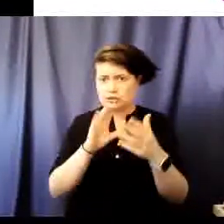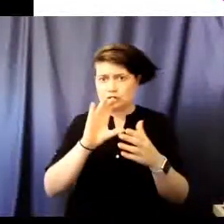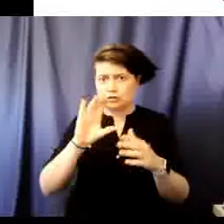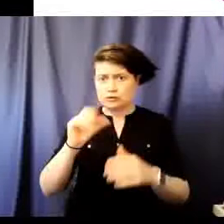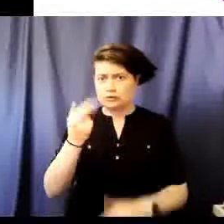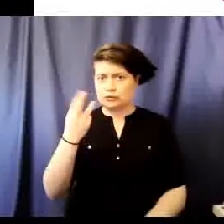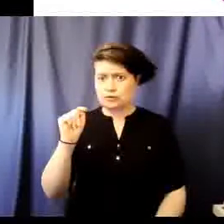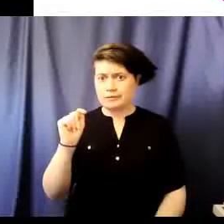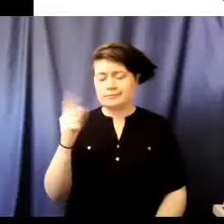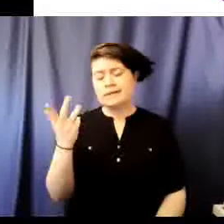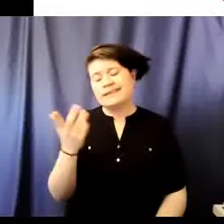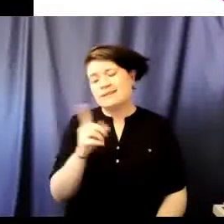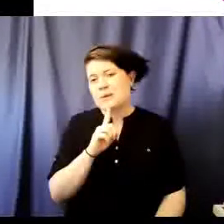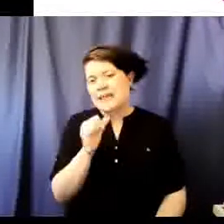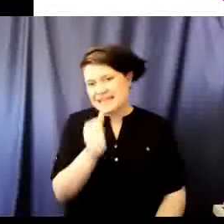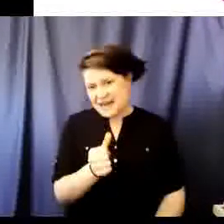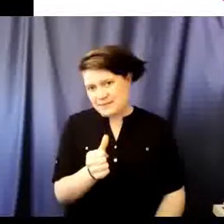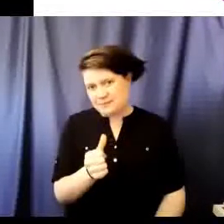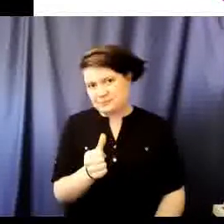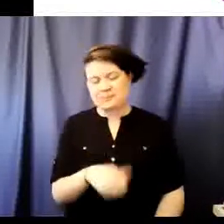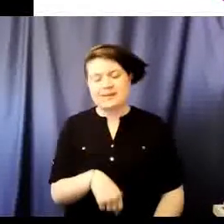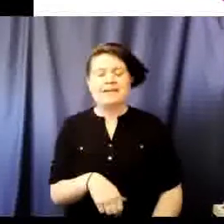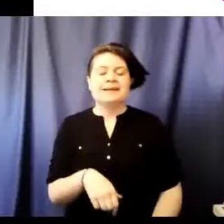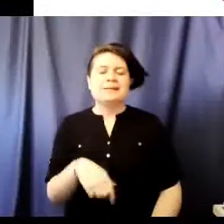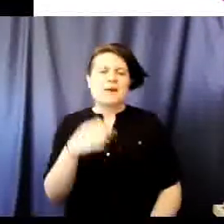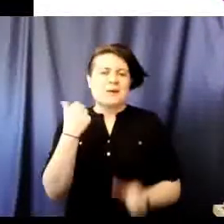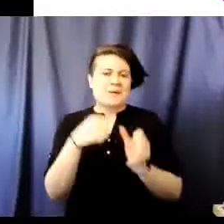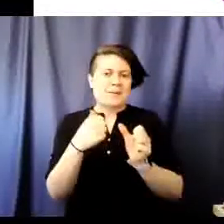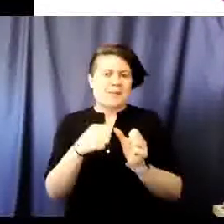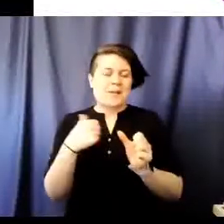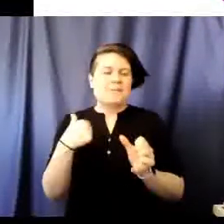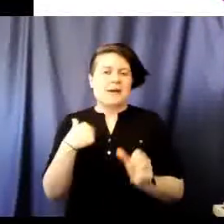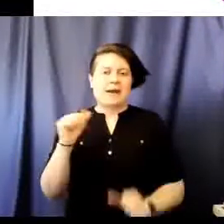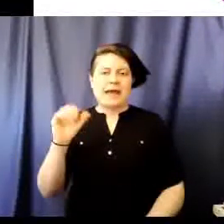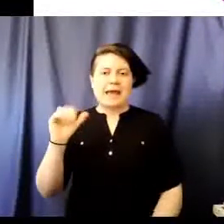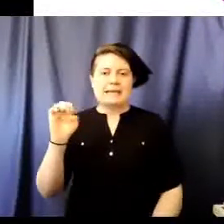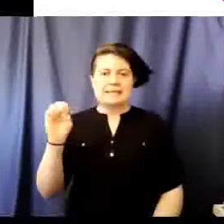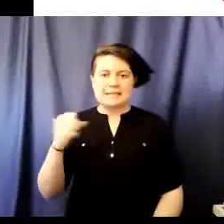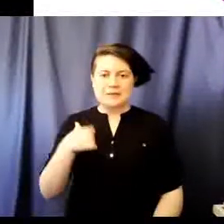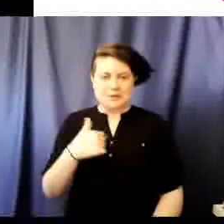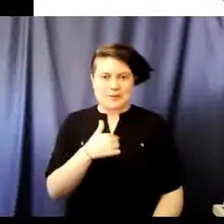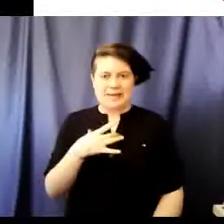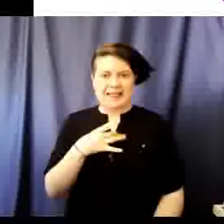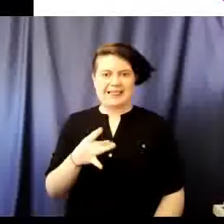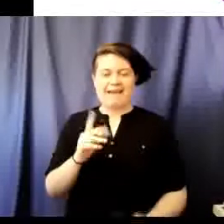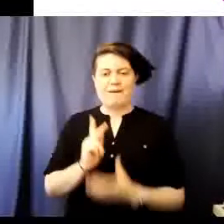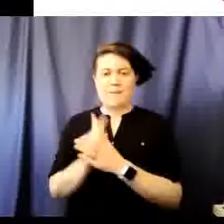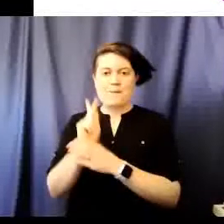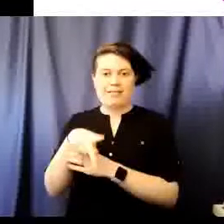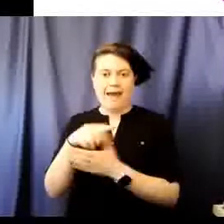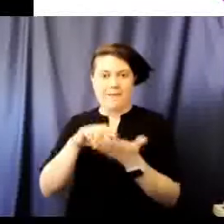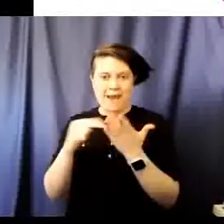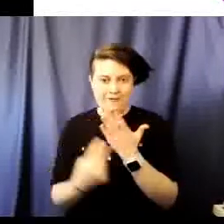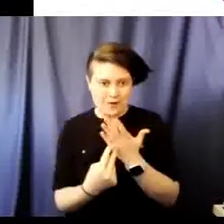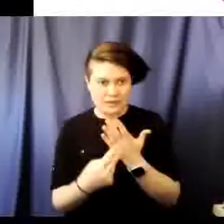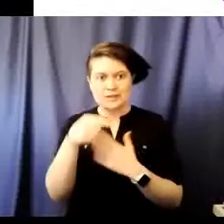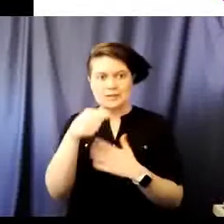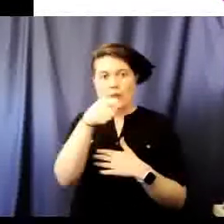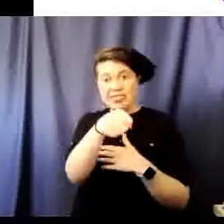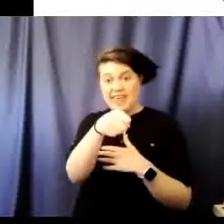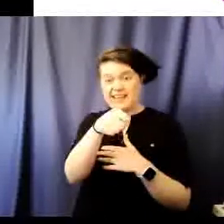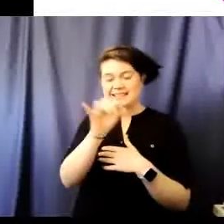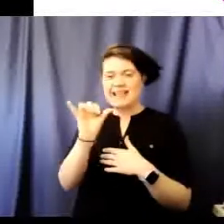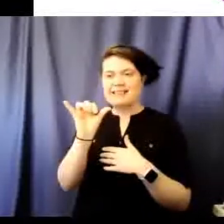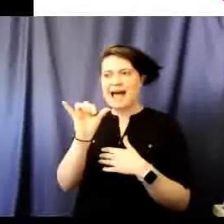Because we love our plant metaphors at the Coalition, these stages are like the flower, and this webinar is really the root. We want